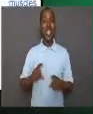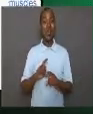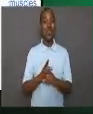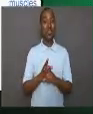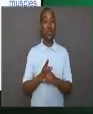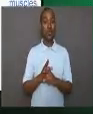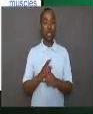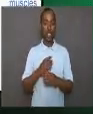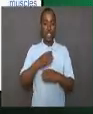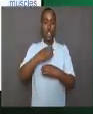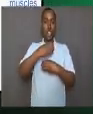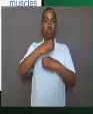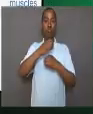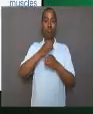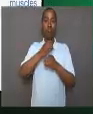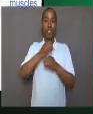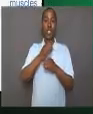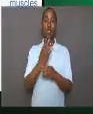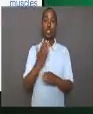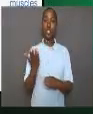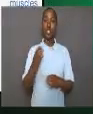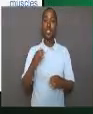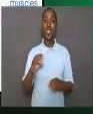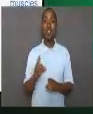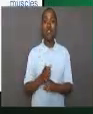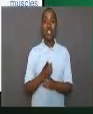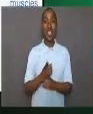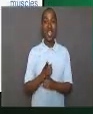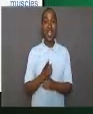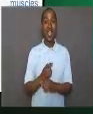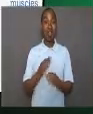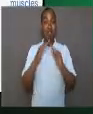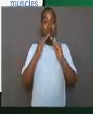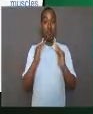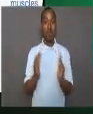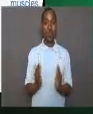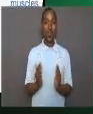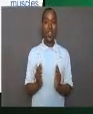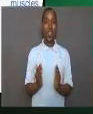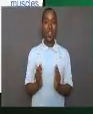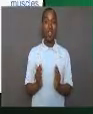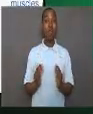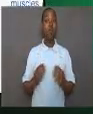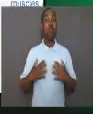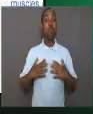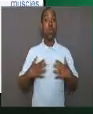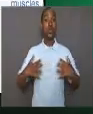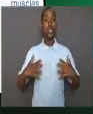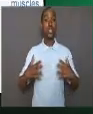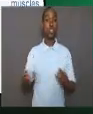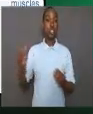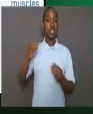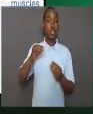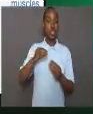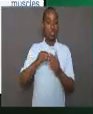shape. The volume of the chest decreases. Therefore, the